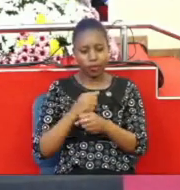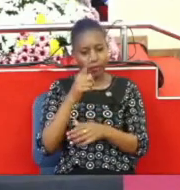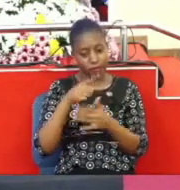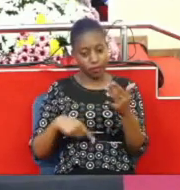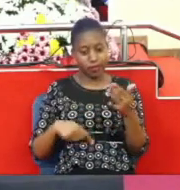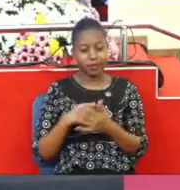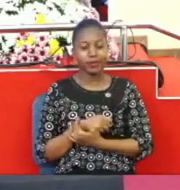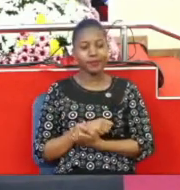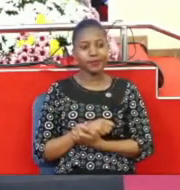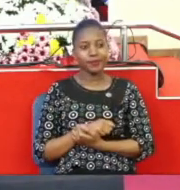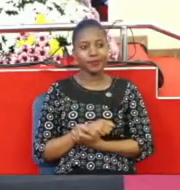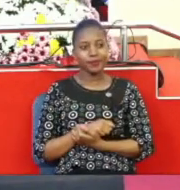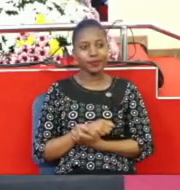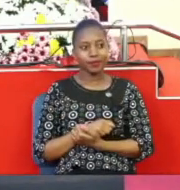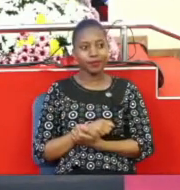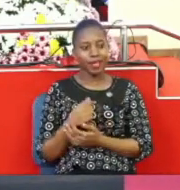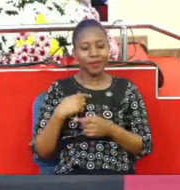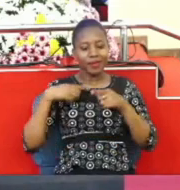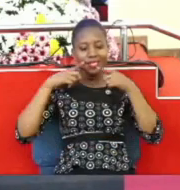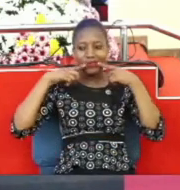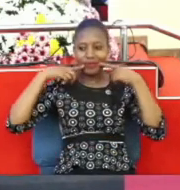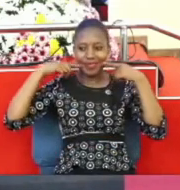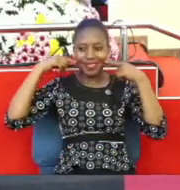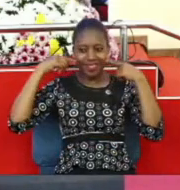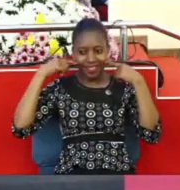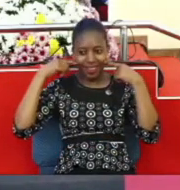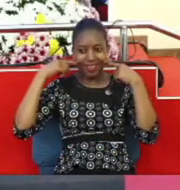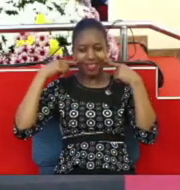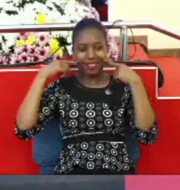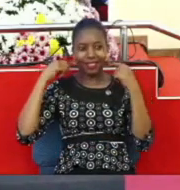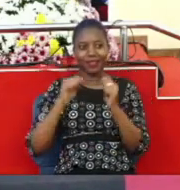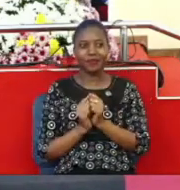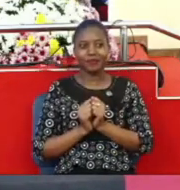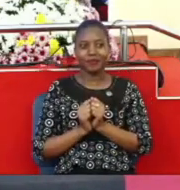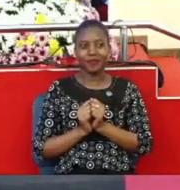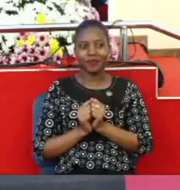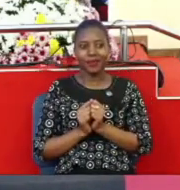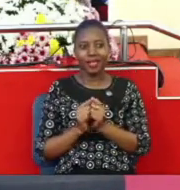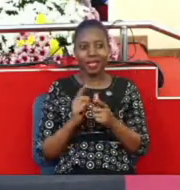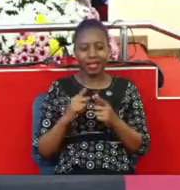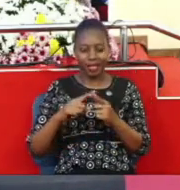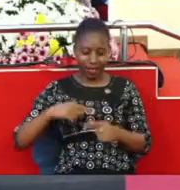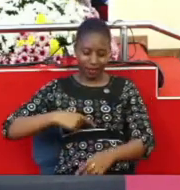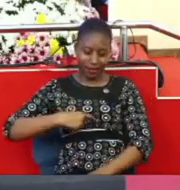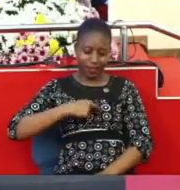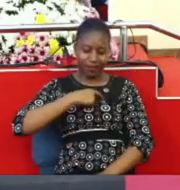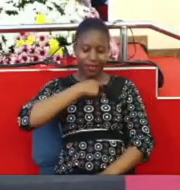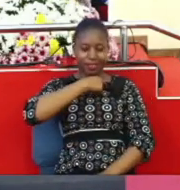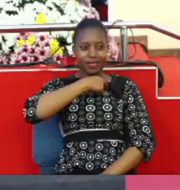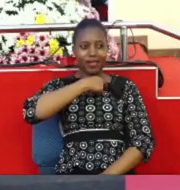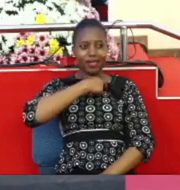me. I smiled at him, lifted my tie,